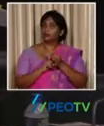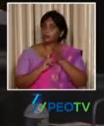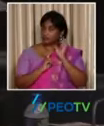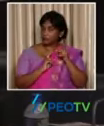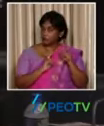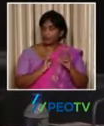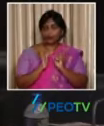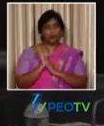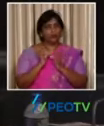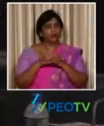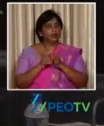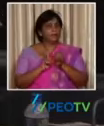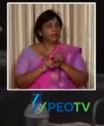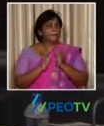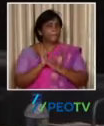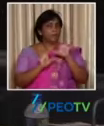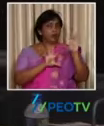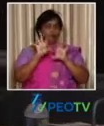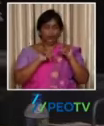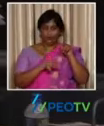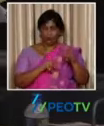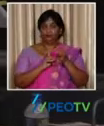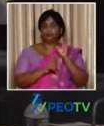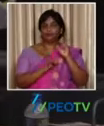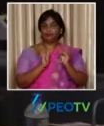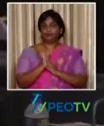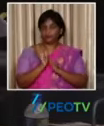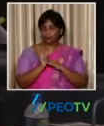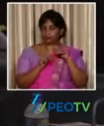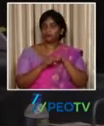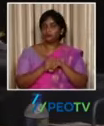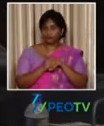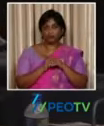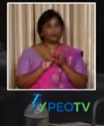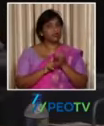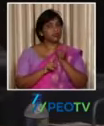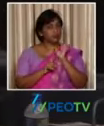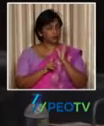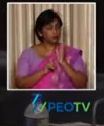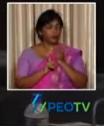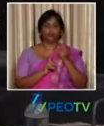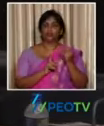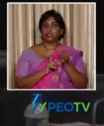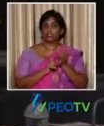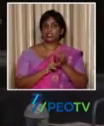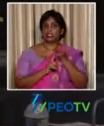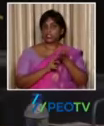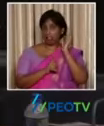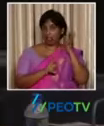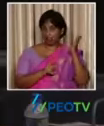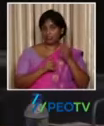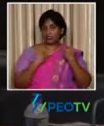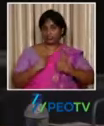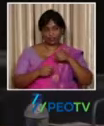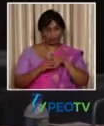chairman and that commission will determine what is the truth and what is not the truth. Who are you to say what is the